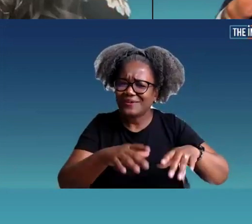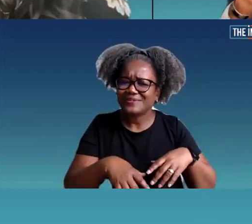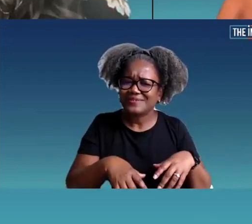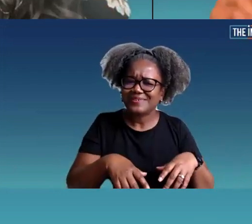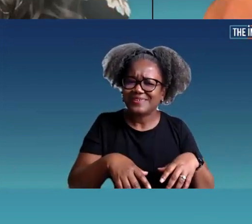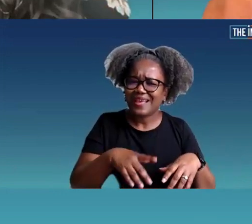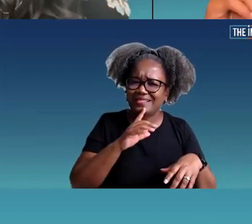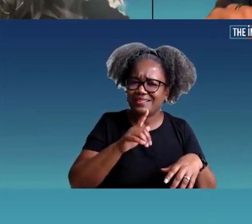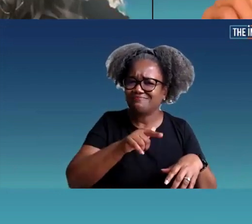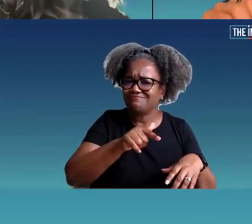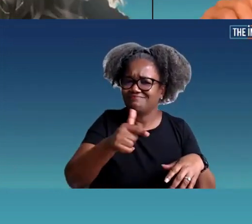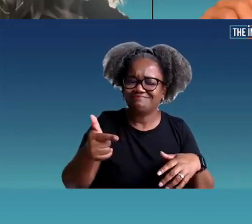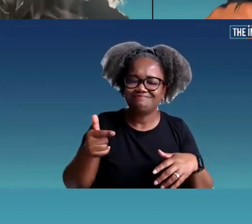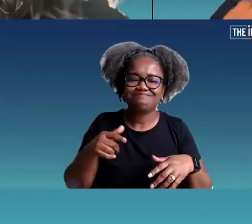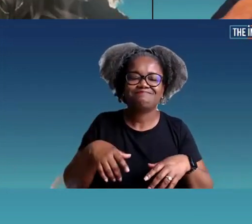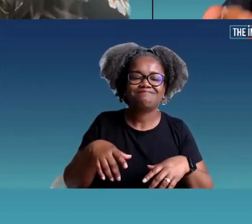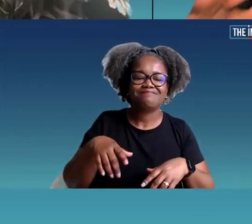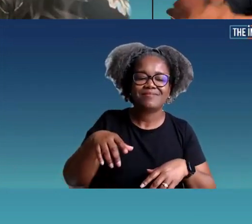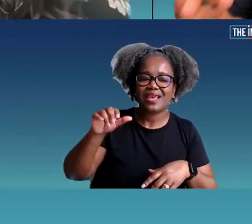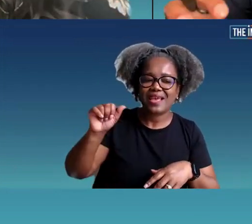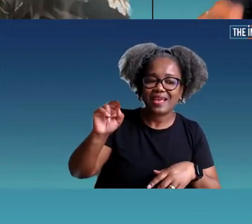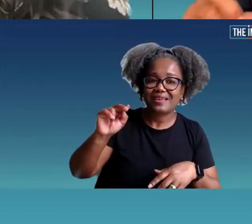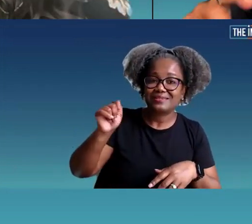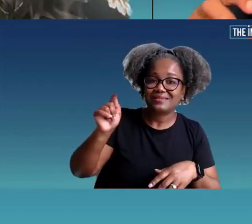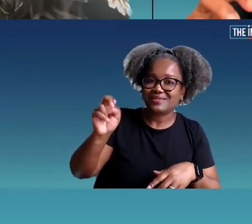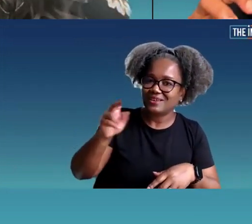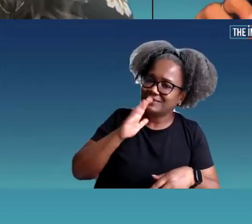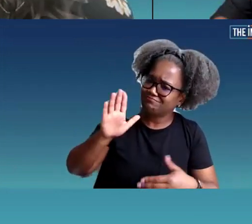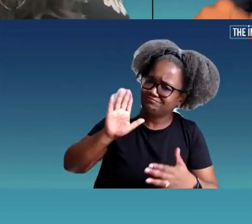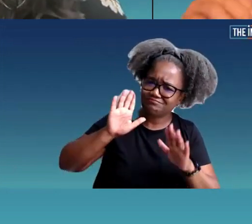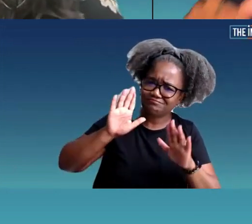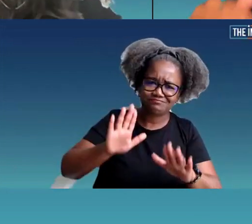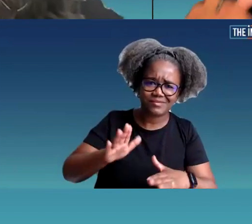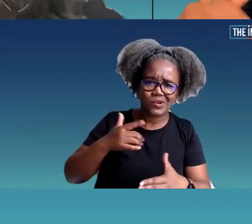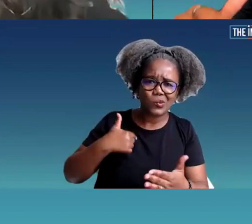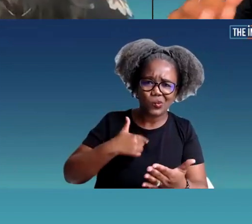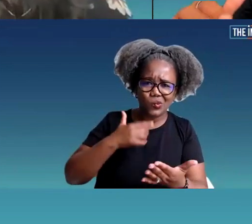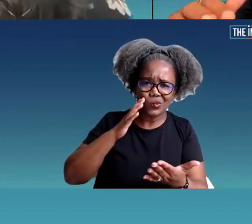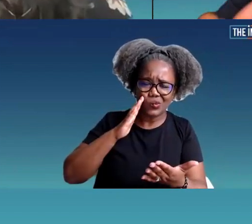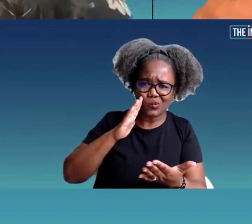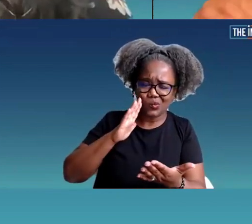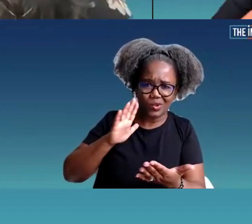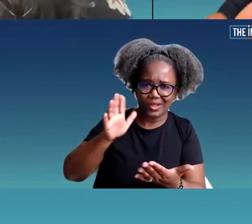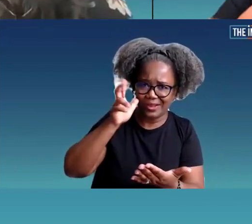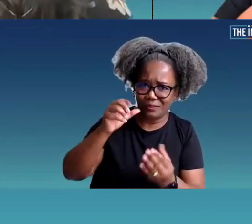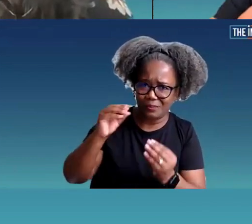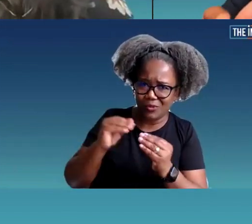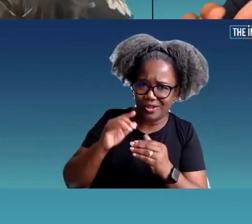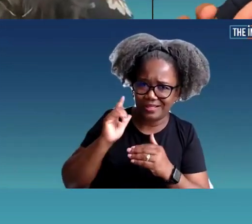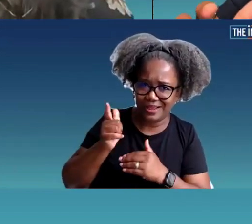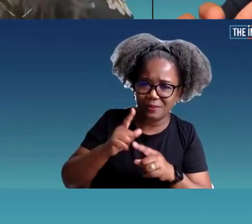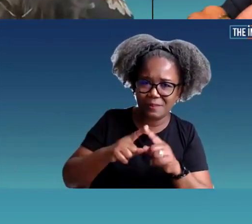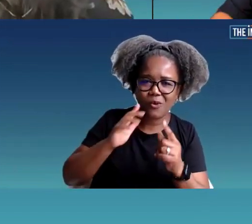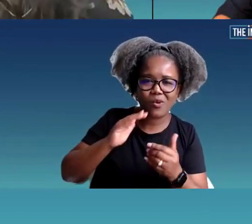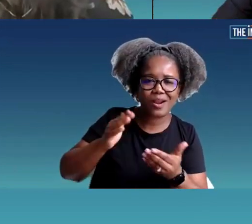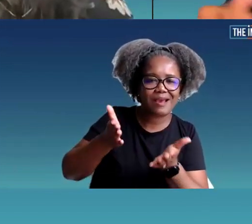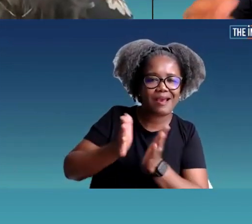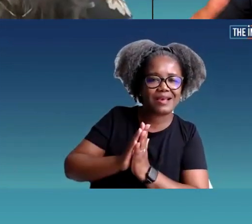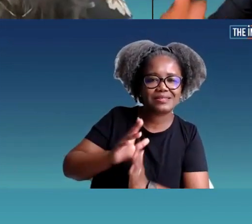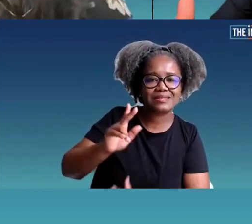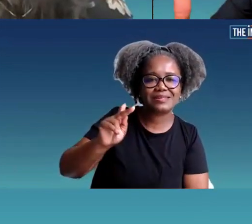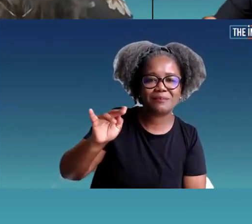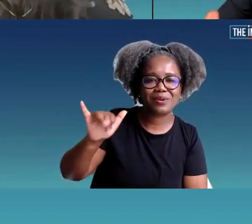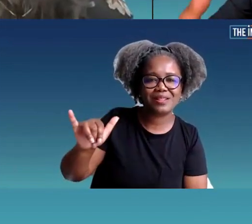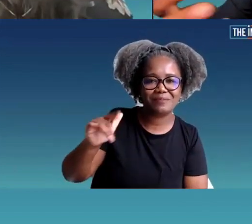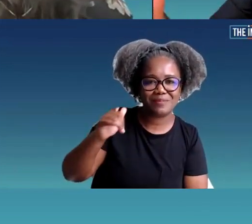to bring Kimberly into this because it's really cool to see a community-led organization that's so focused on data. So I